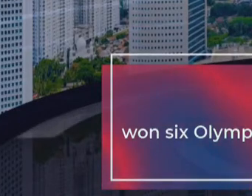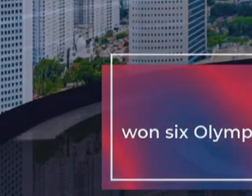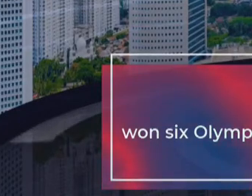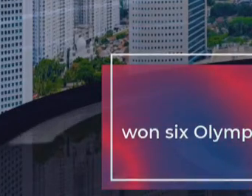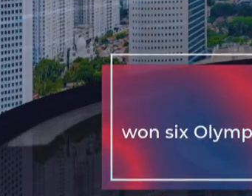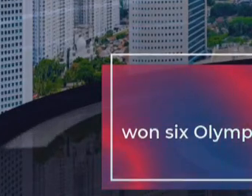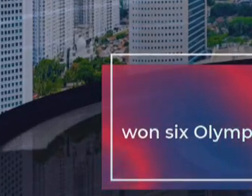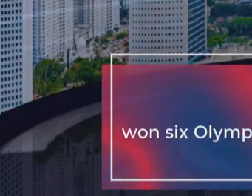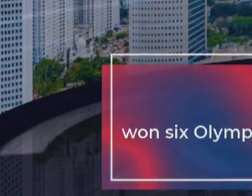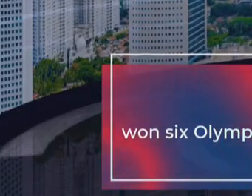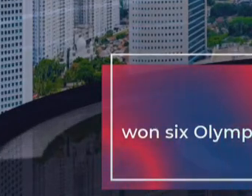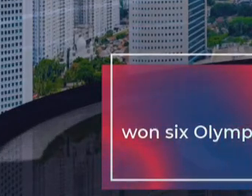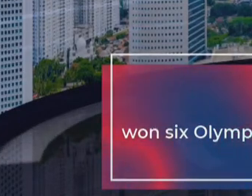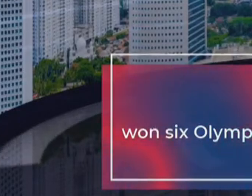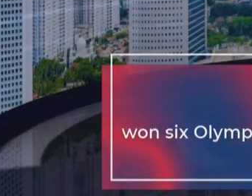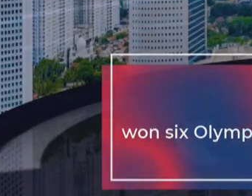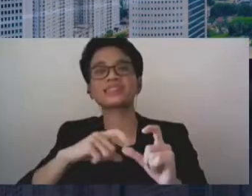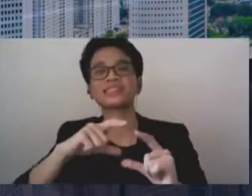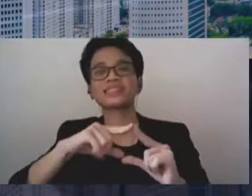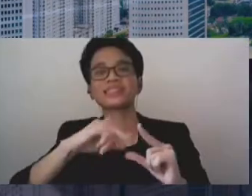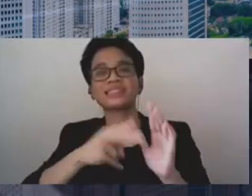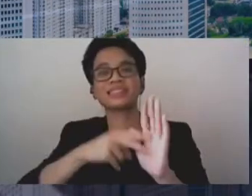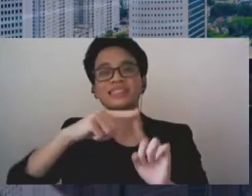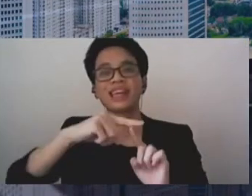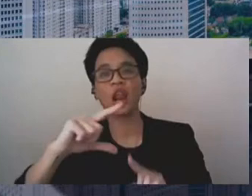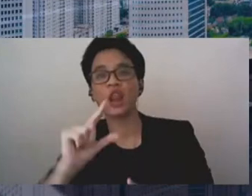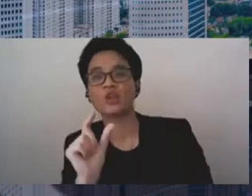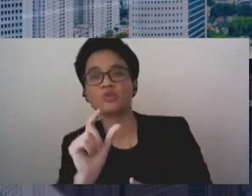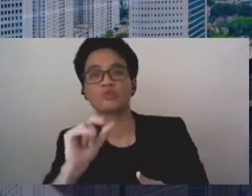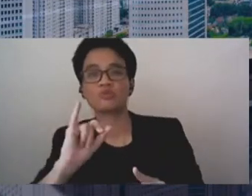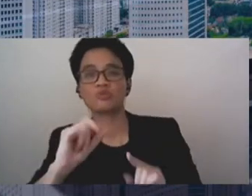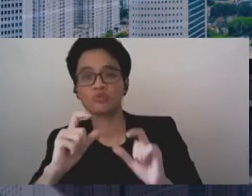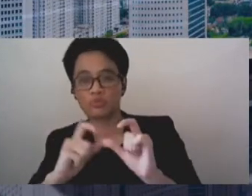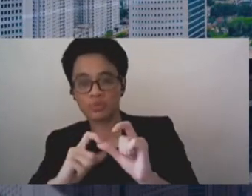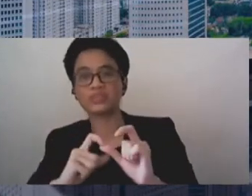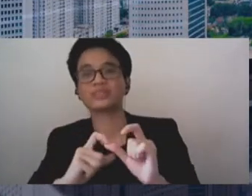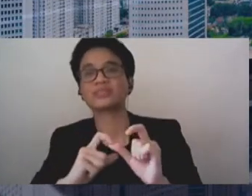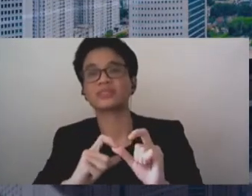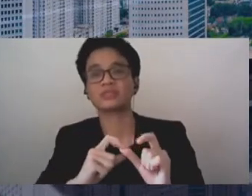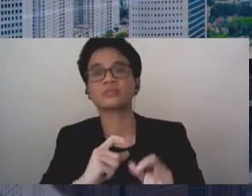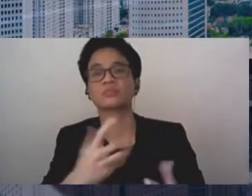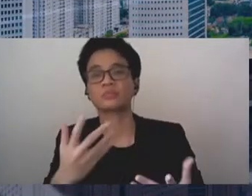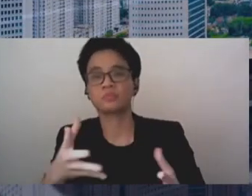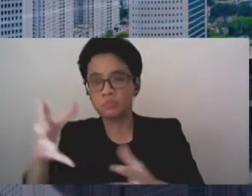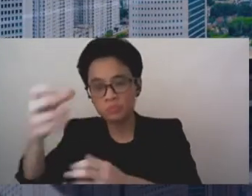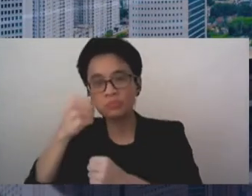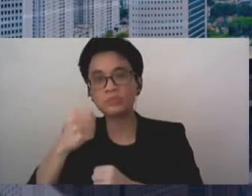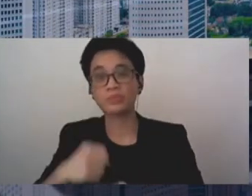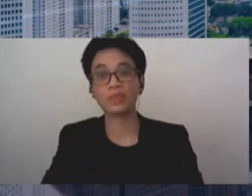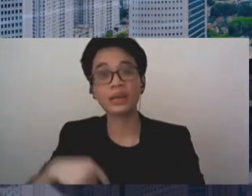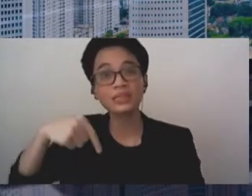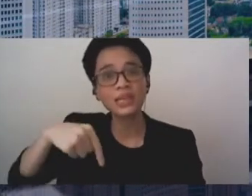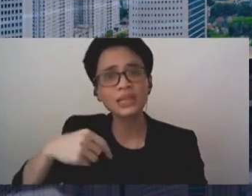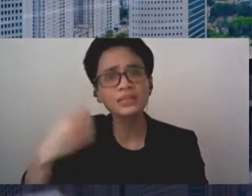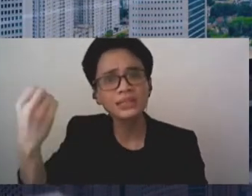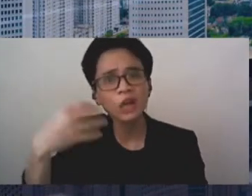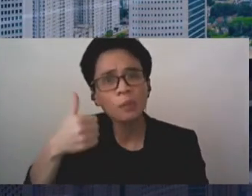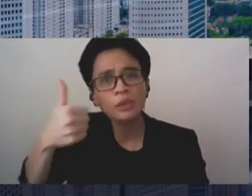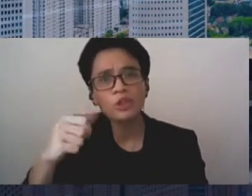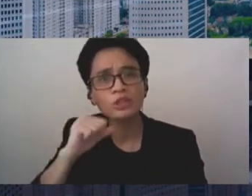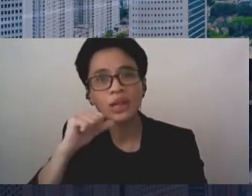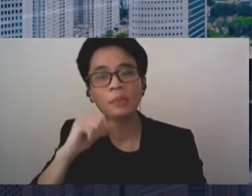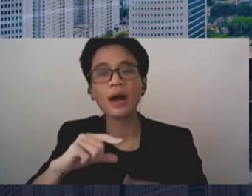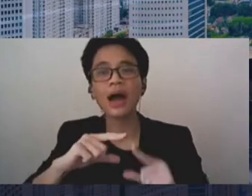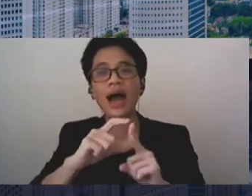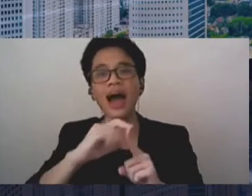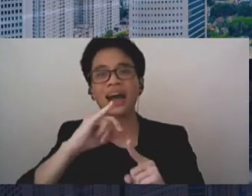in 1904. And we have already have our winner for today. Congratulations to Adi Nugroho